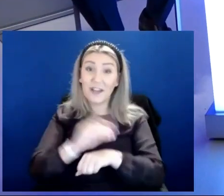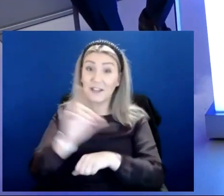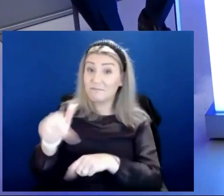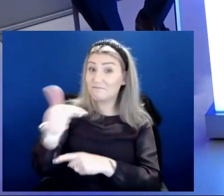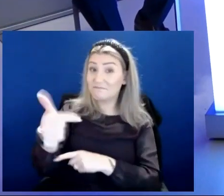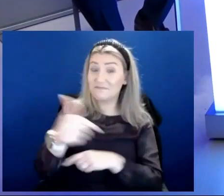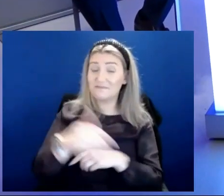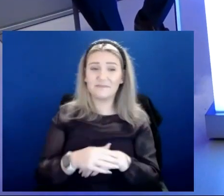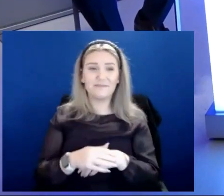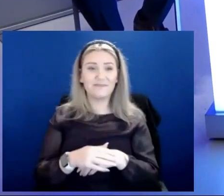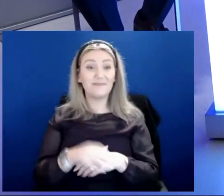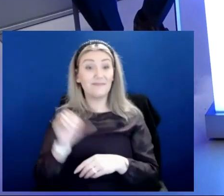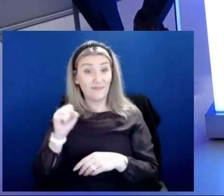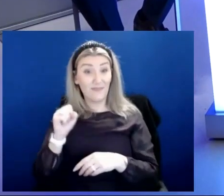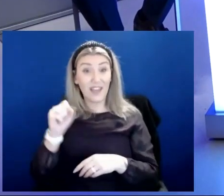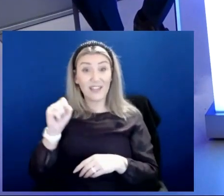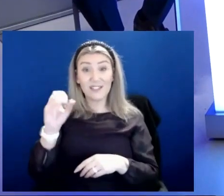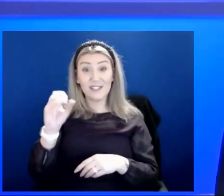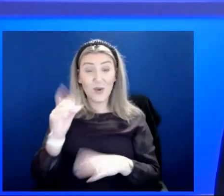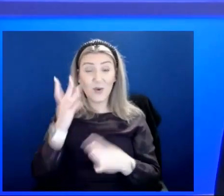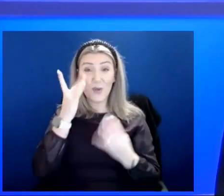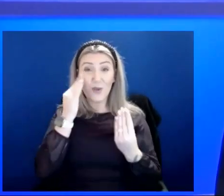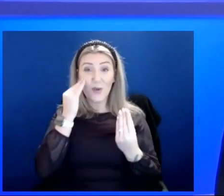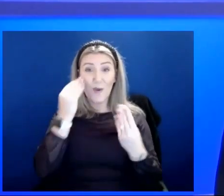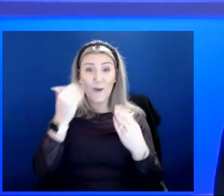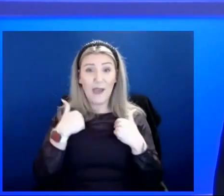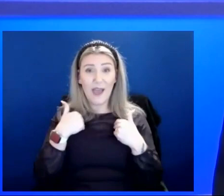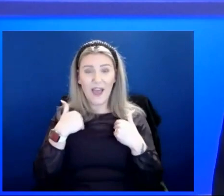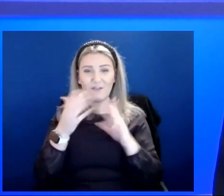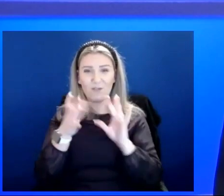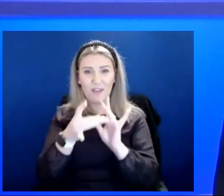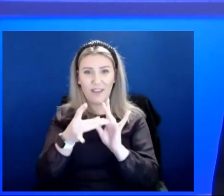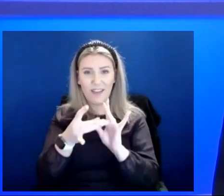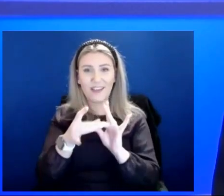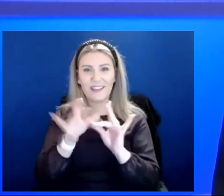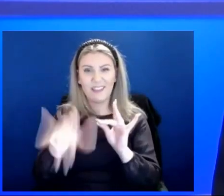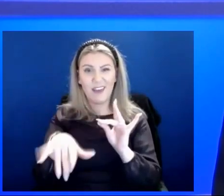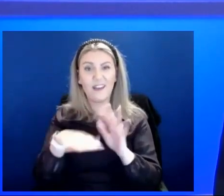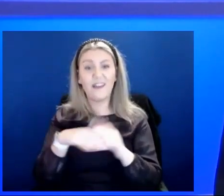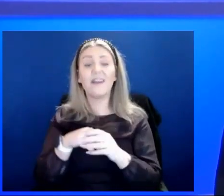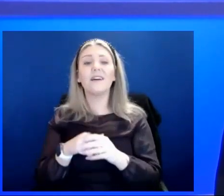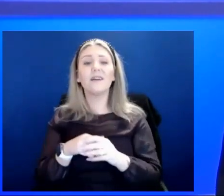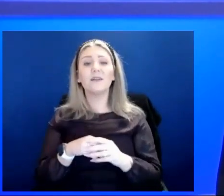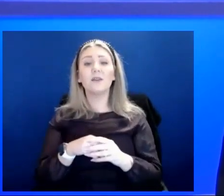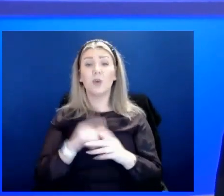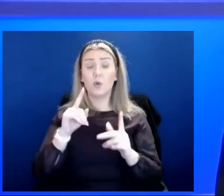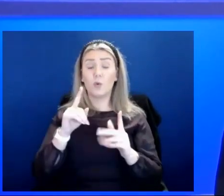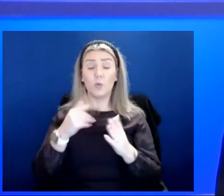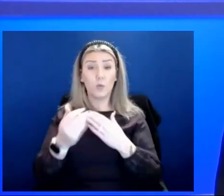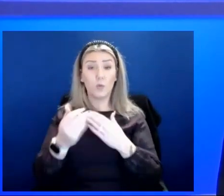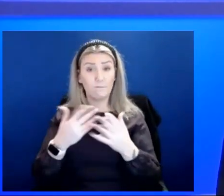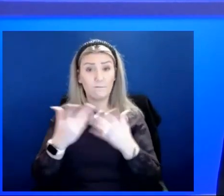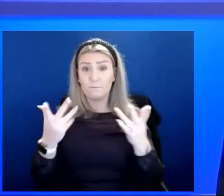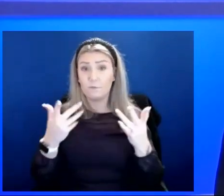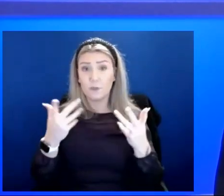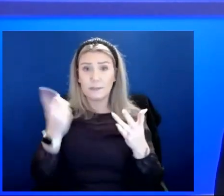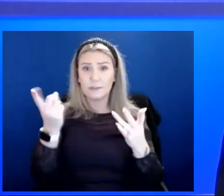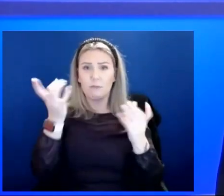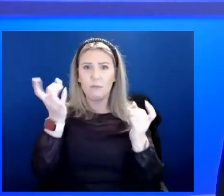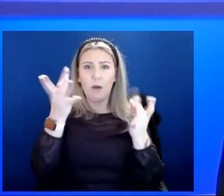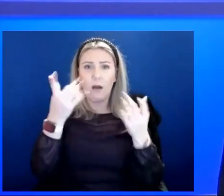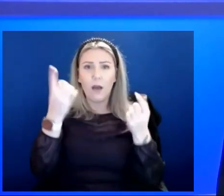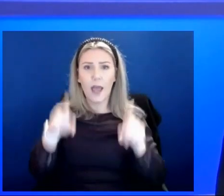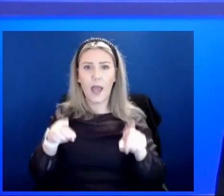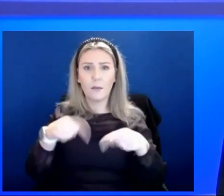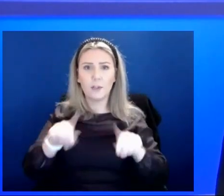so the thought that I keep having around this is that whenever something really horrible happens in the world, there's